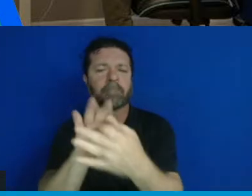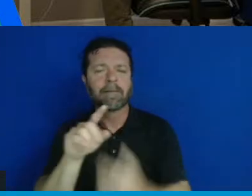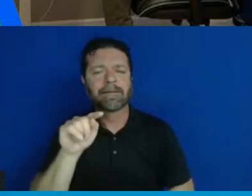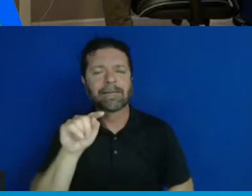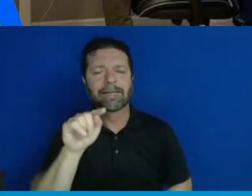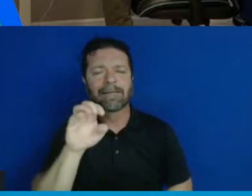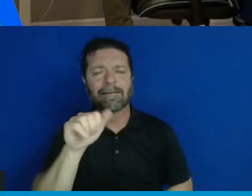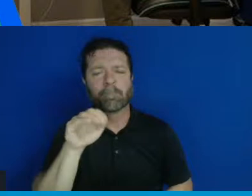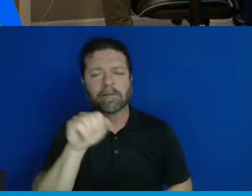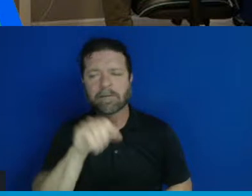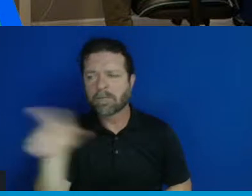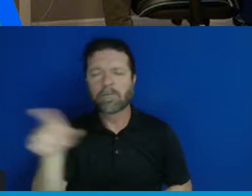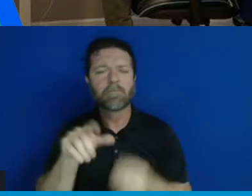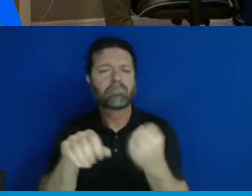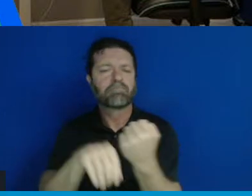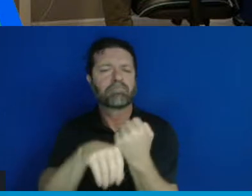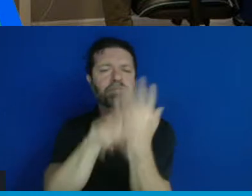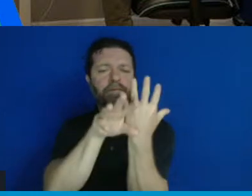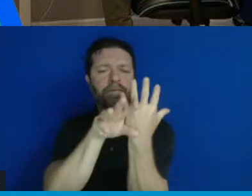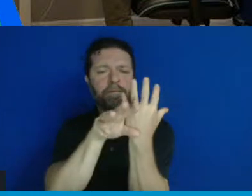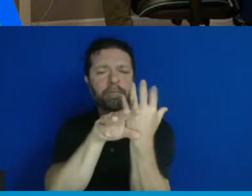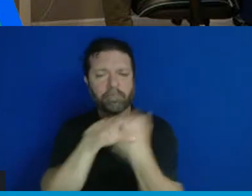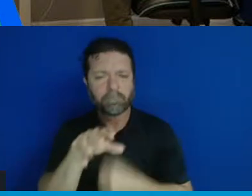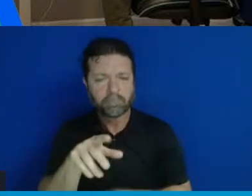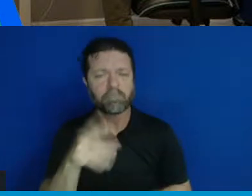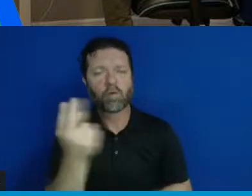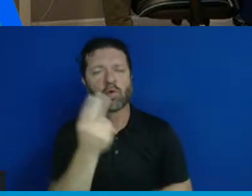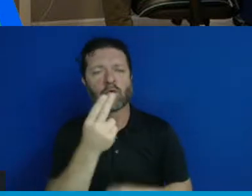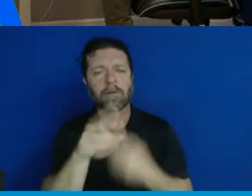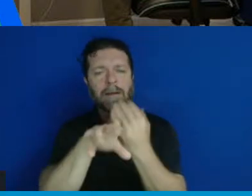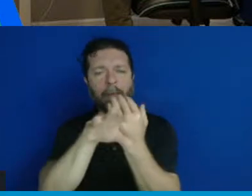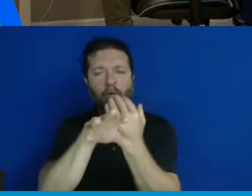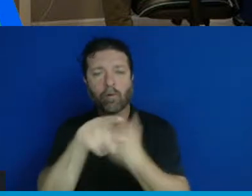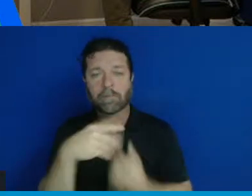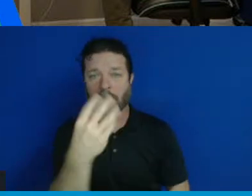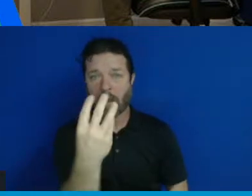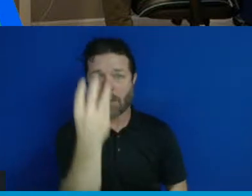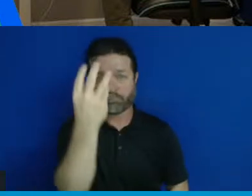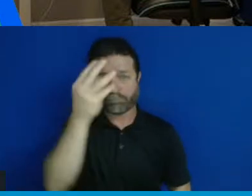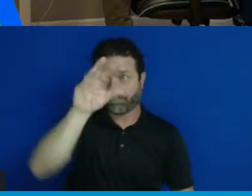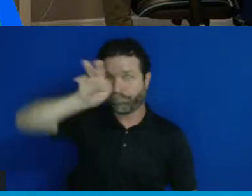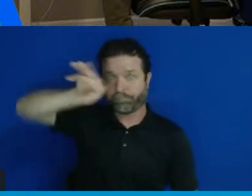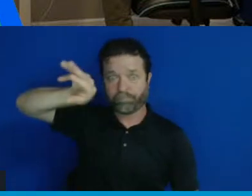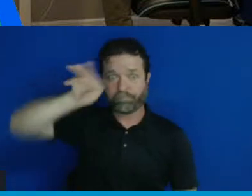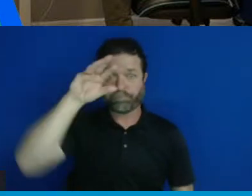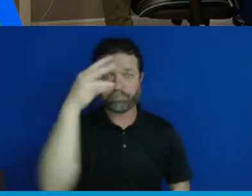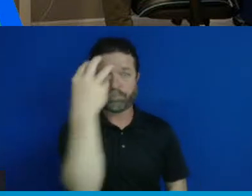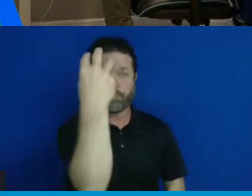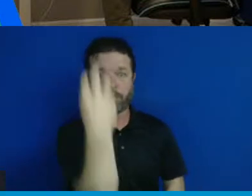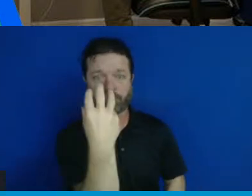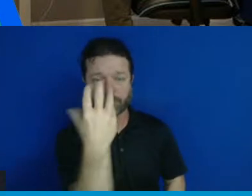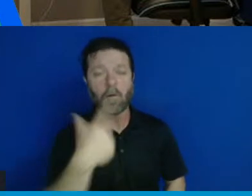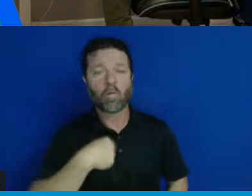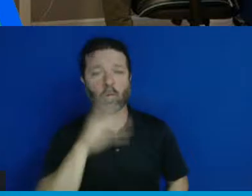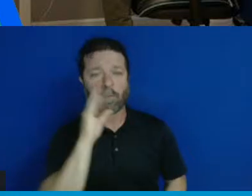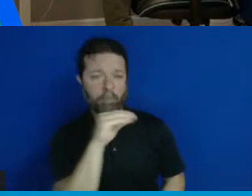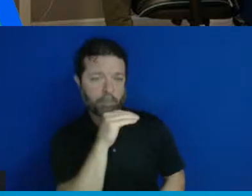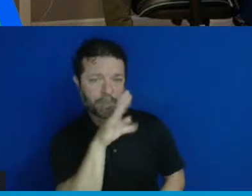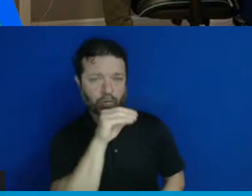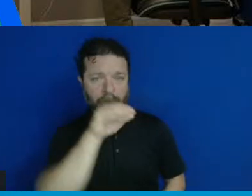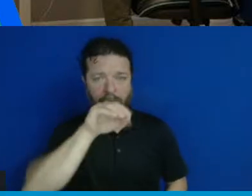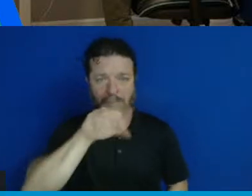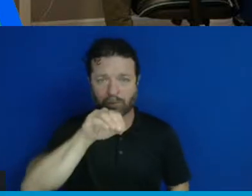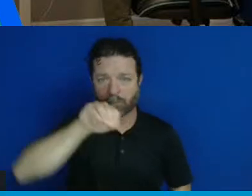the camera for you to show us around. We'll take some screenshots of the room, just making sure that you do